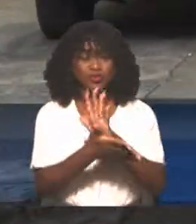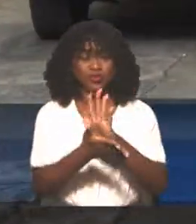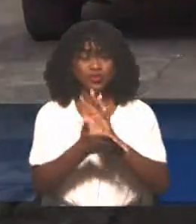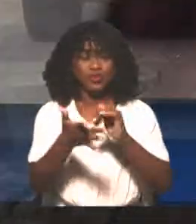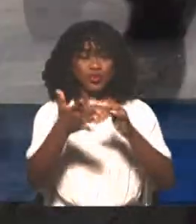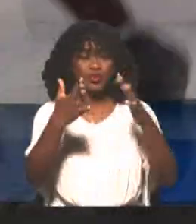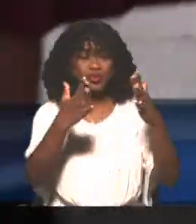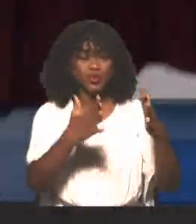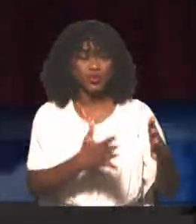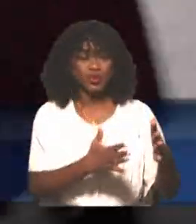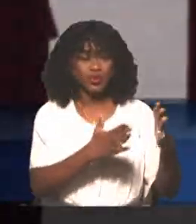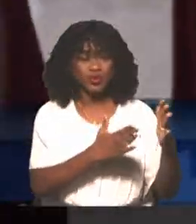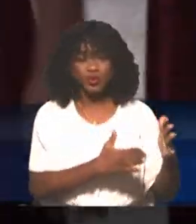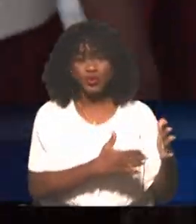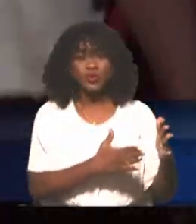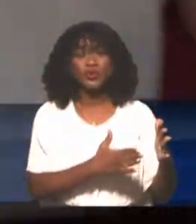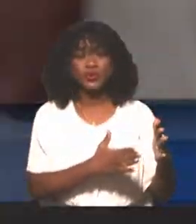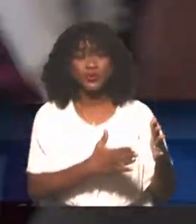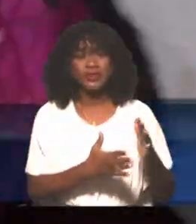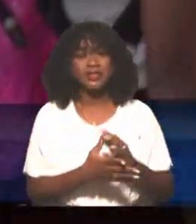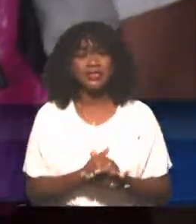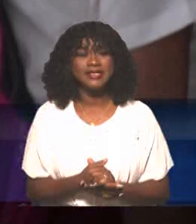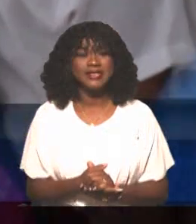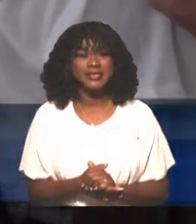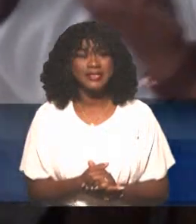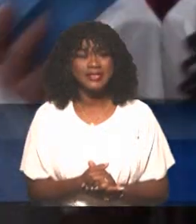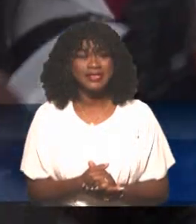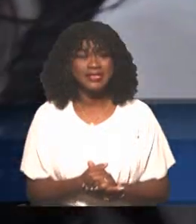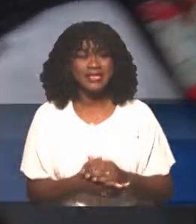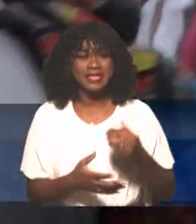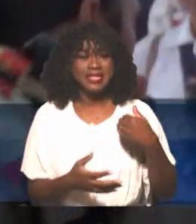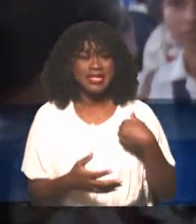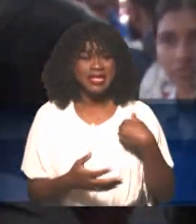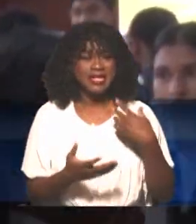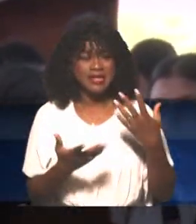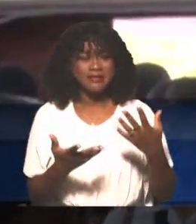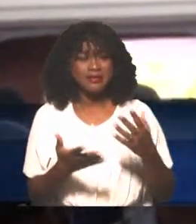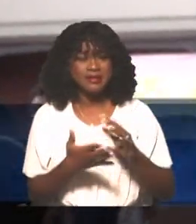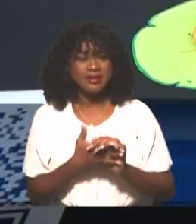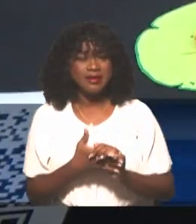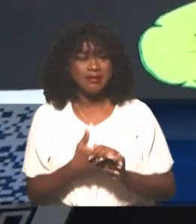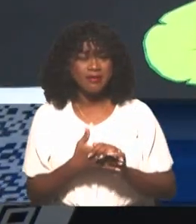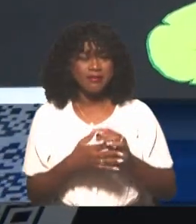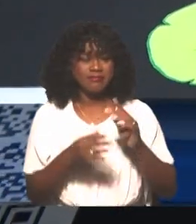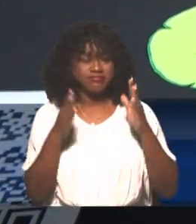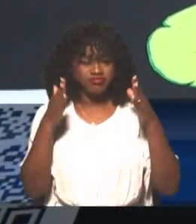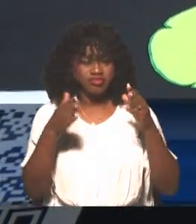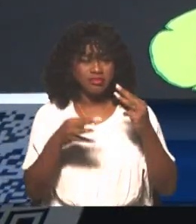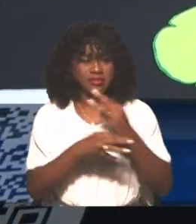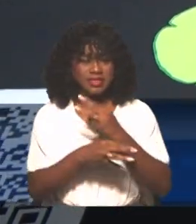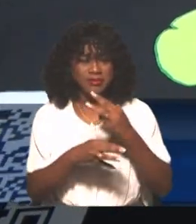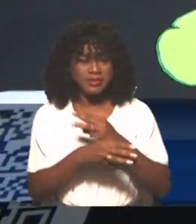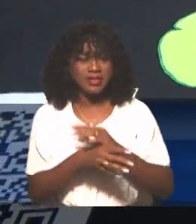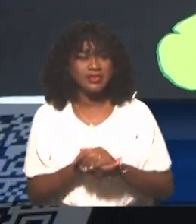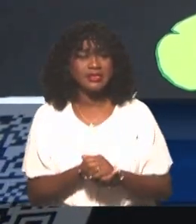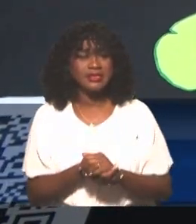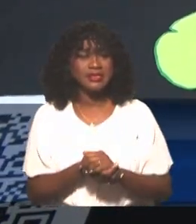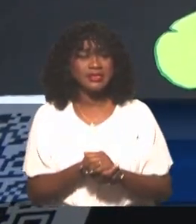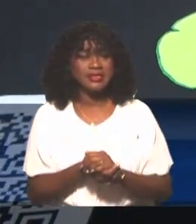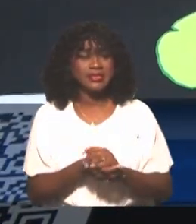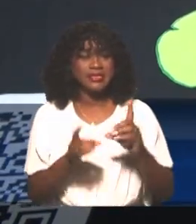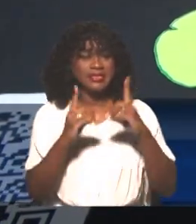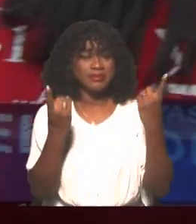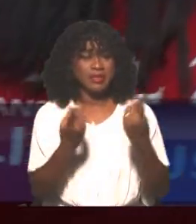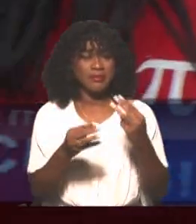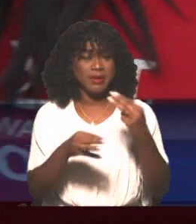who engaged with businesses and faculties that offered information in the field of math. Hosted by the Department of Mathematics